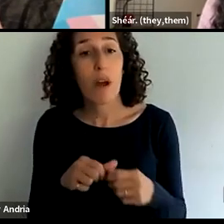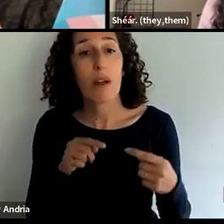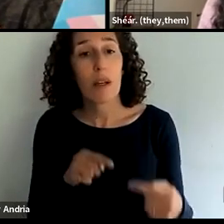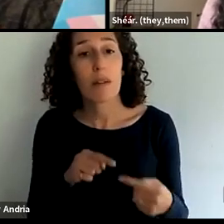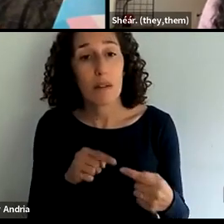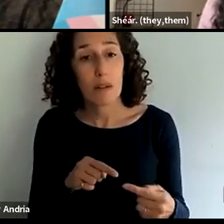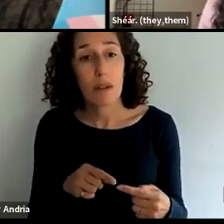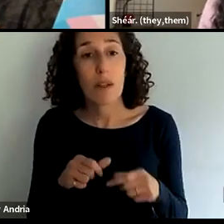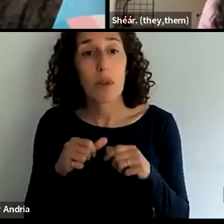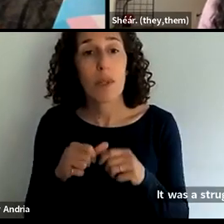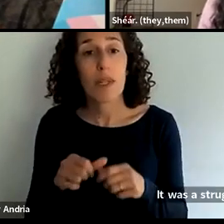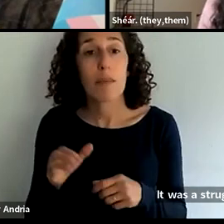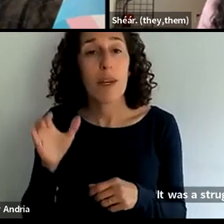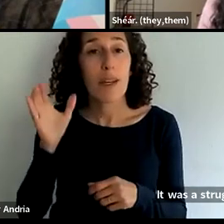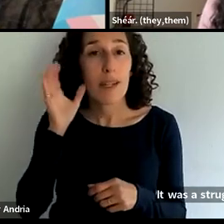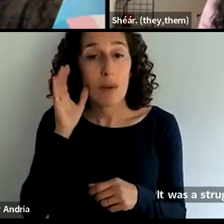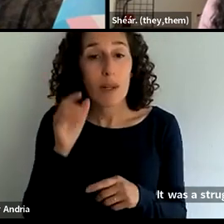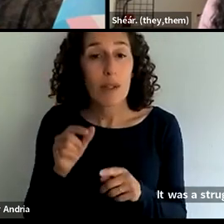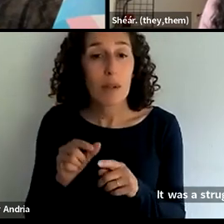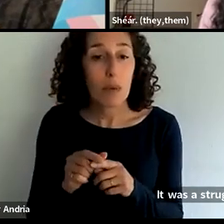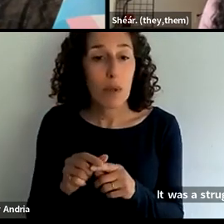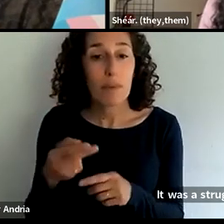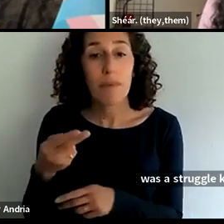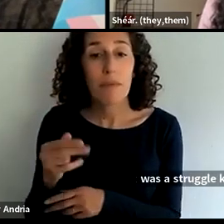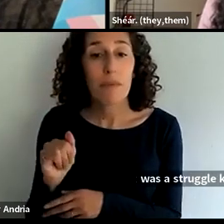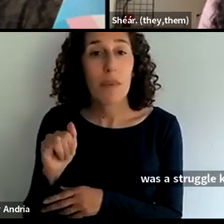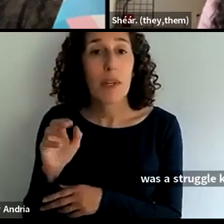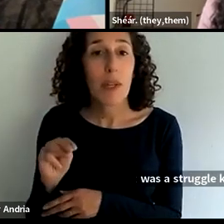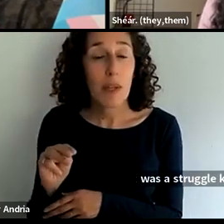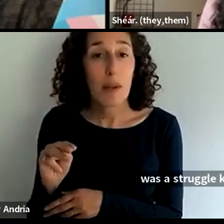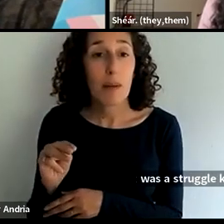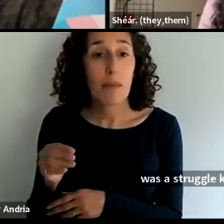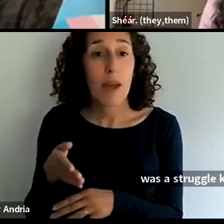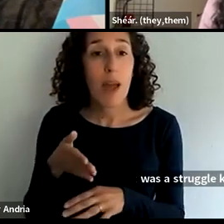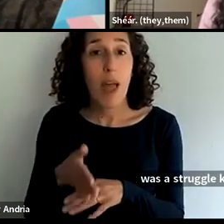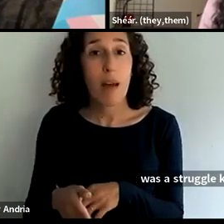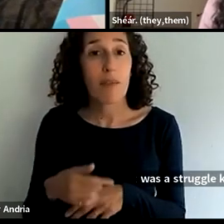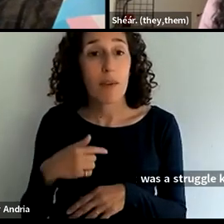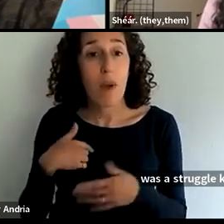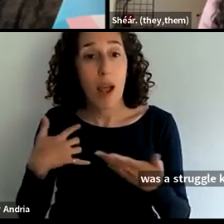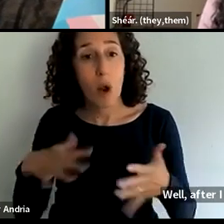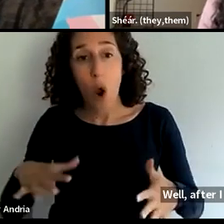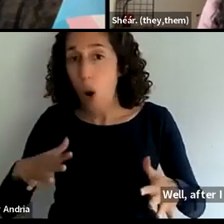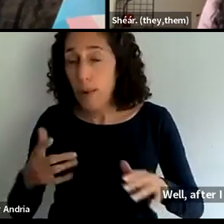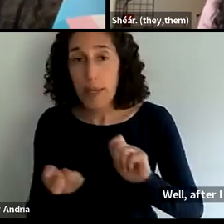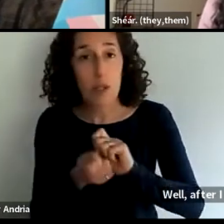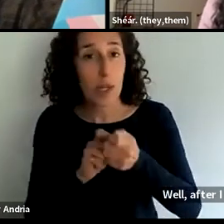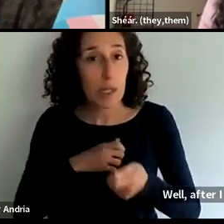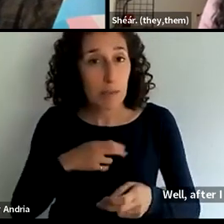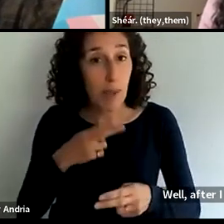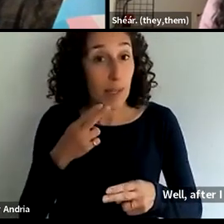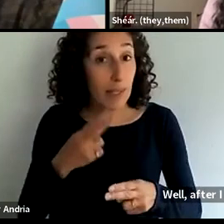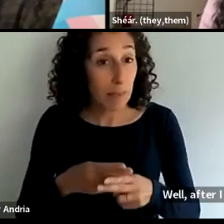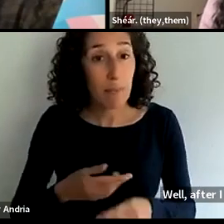hearing my dead name, even well after I had legally changed my name. And I've been her